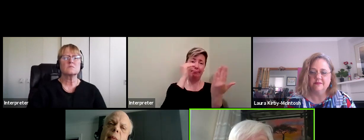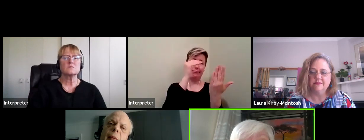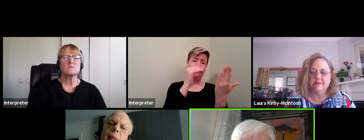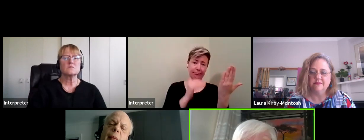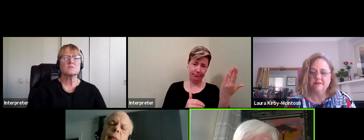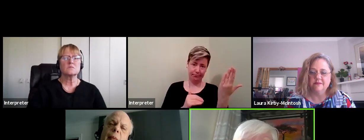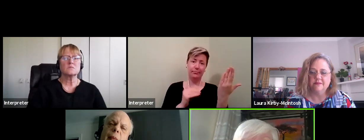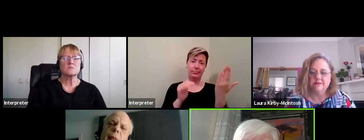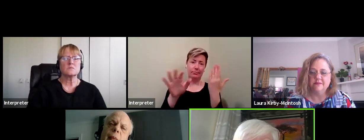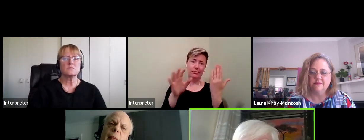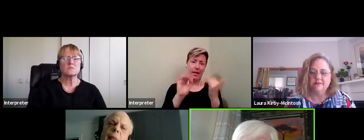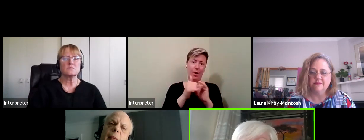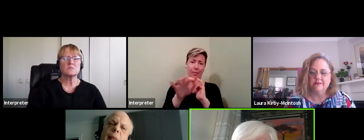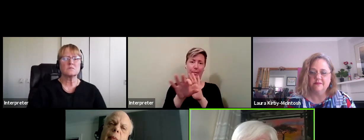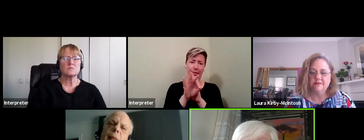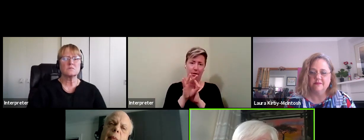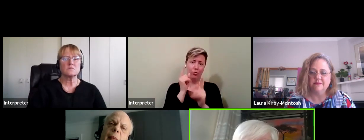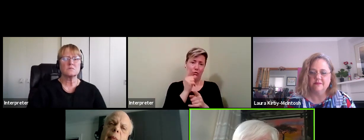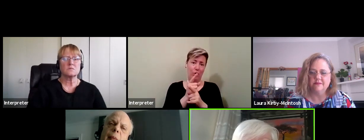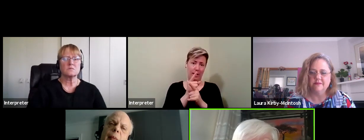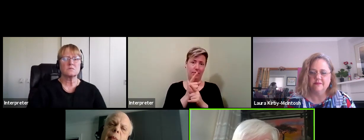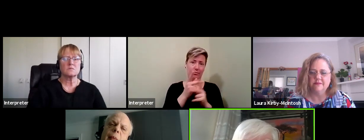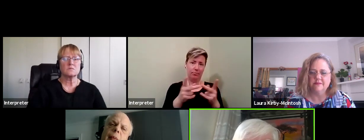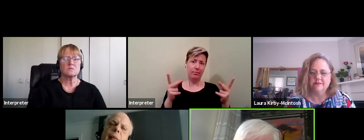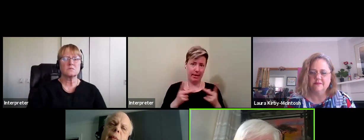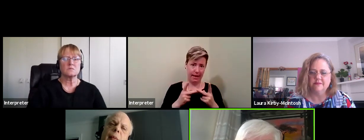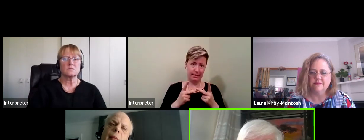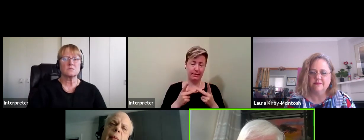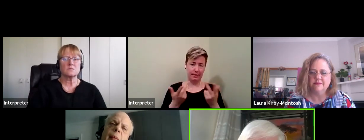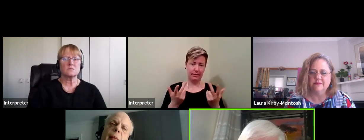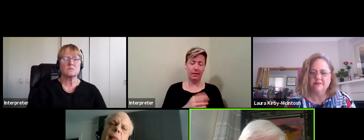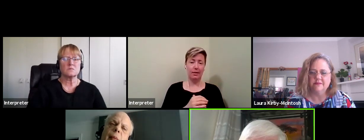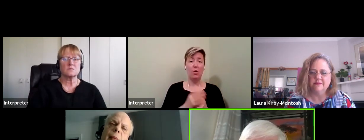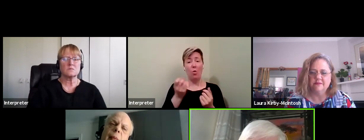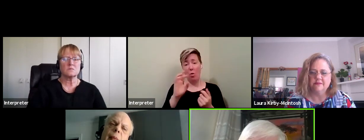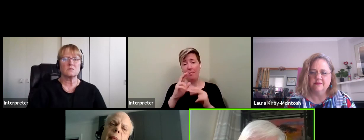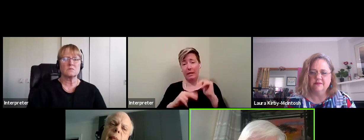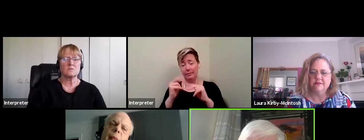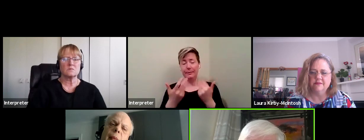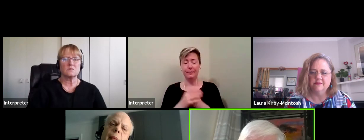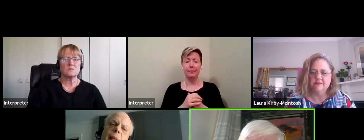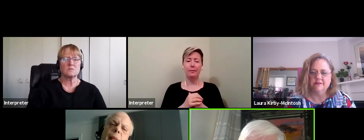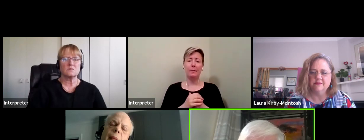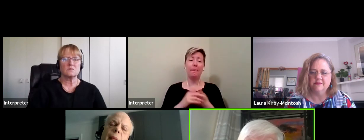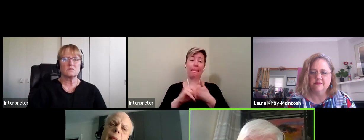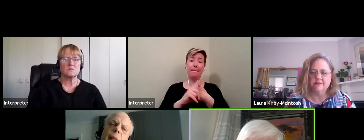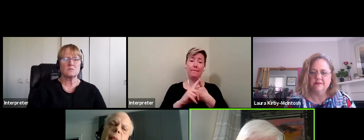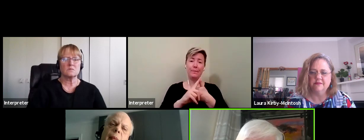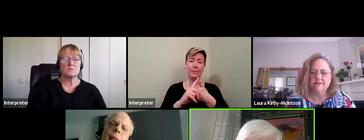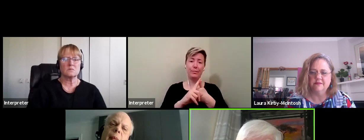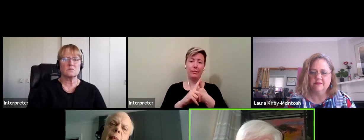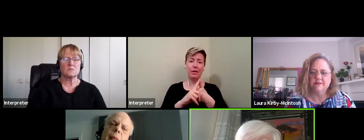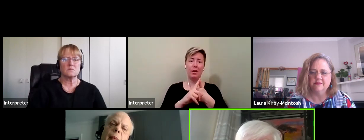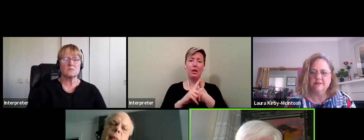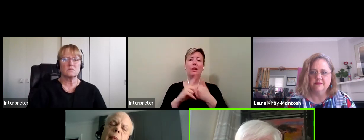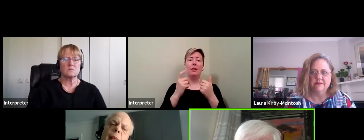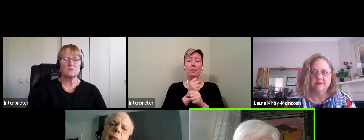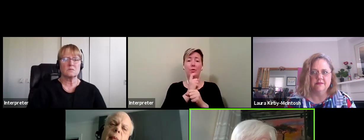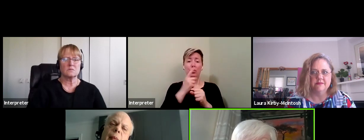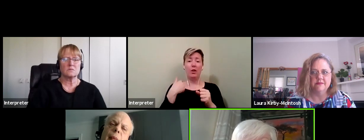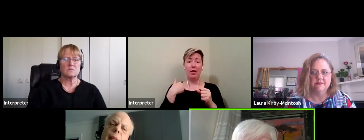provide. Or make sure is in existence in the facility. So the first one is making sure that there's a covered and